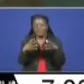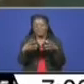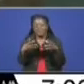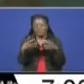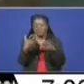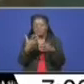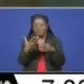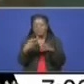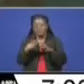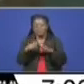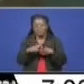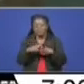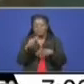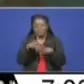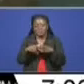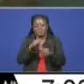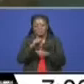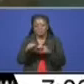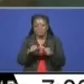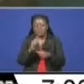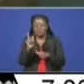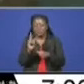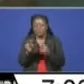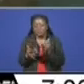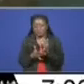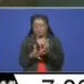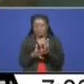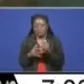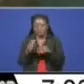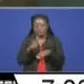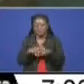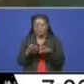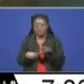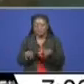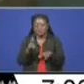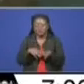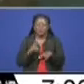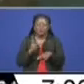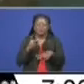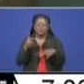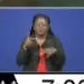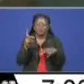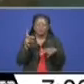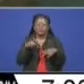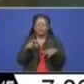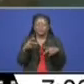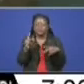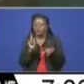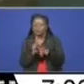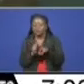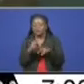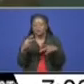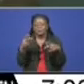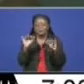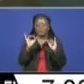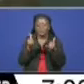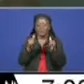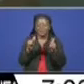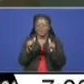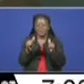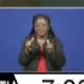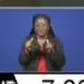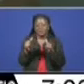as Bahamians should also play a role in reducing cyberbullying. If inappropriate